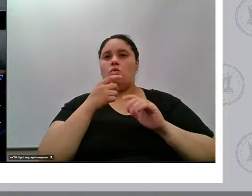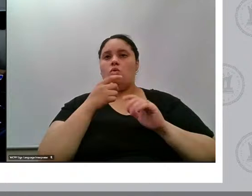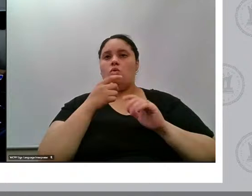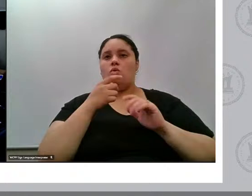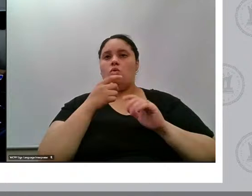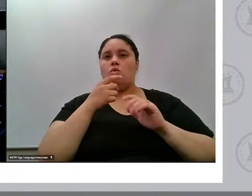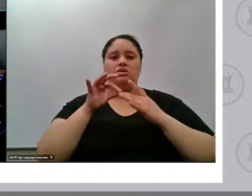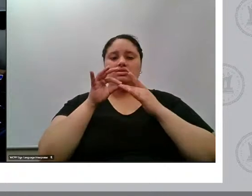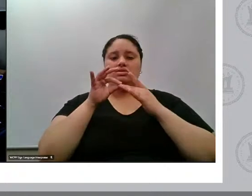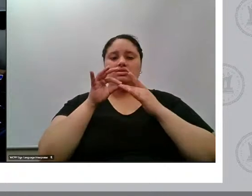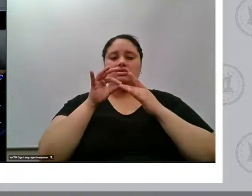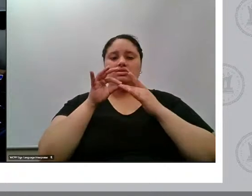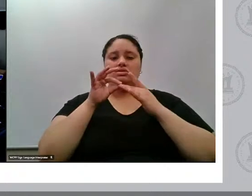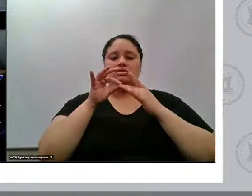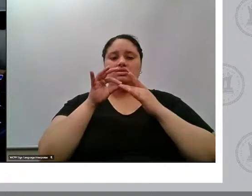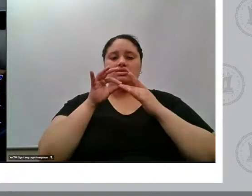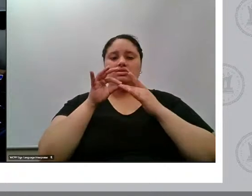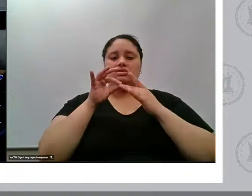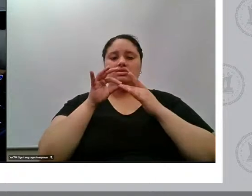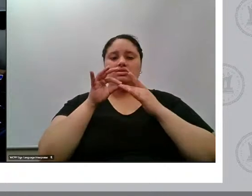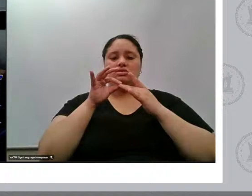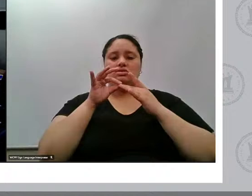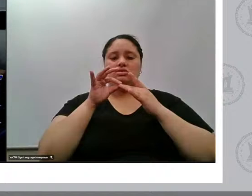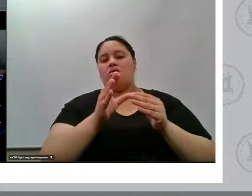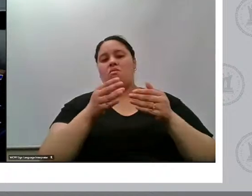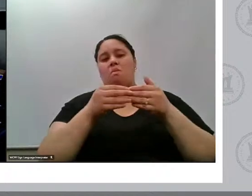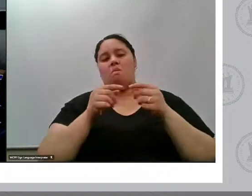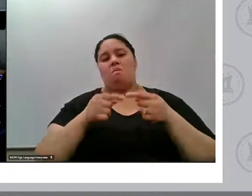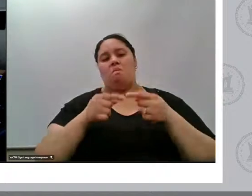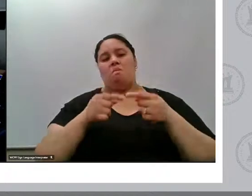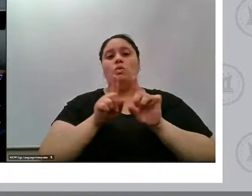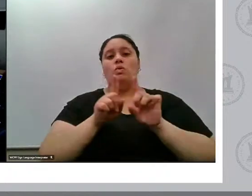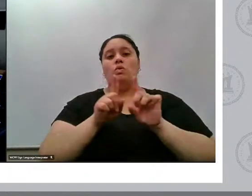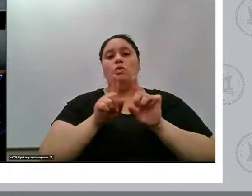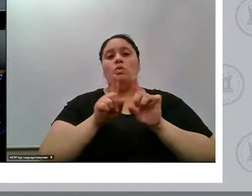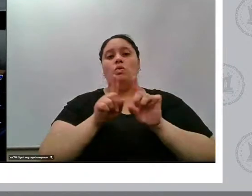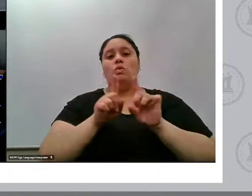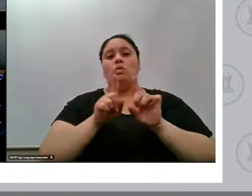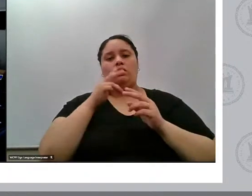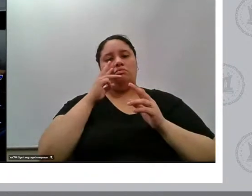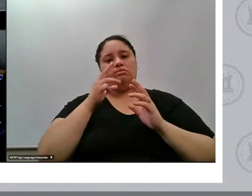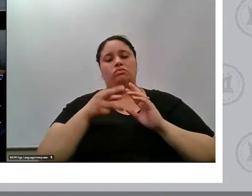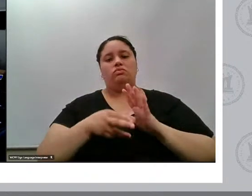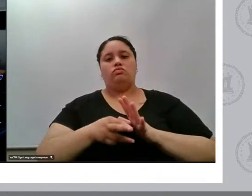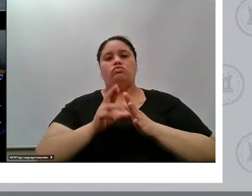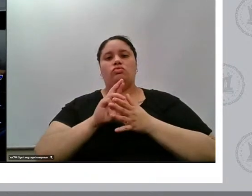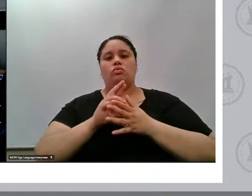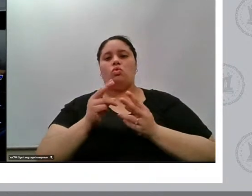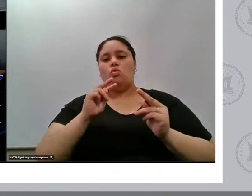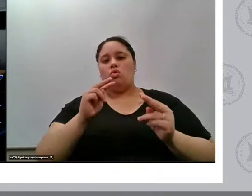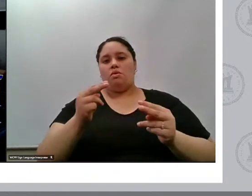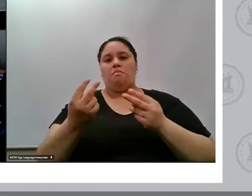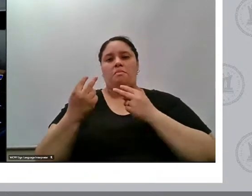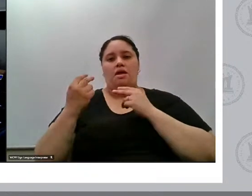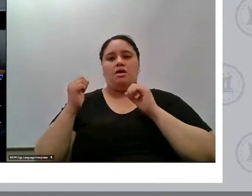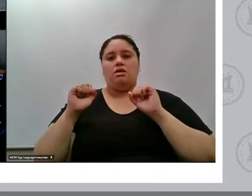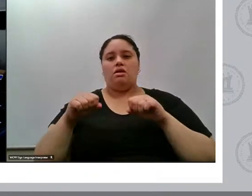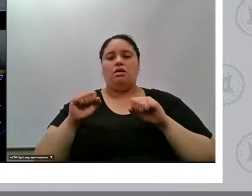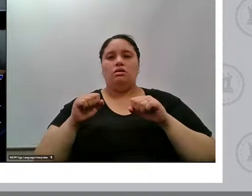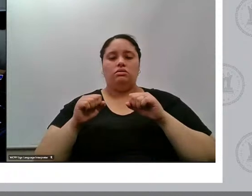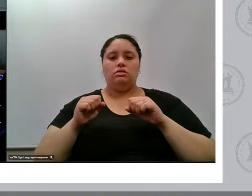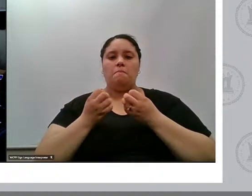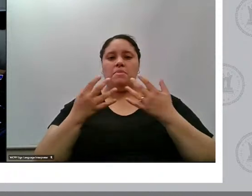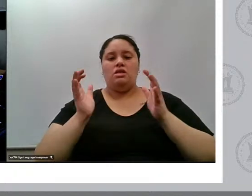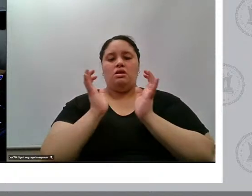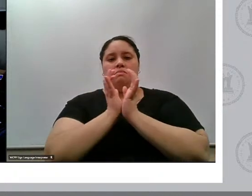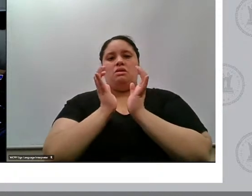that requirement of its board members. It's surely something which we can reconsider, particularly now that many meetings can be